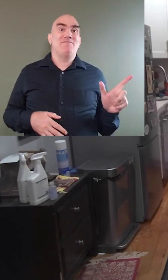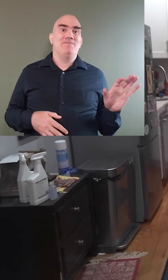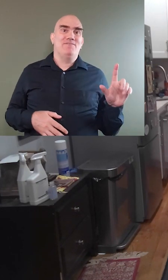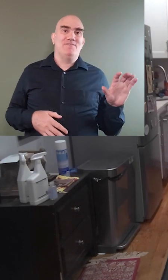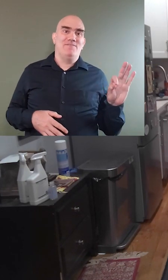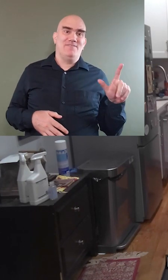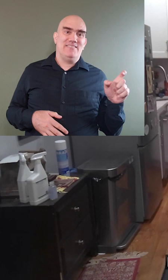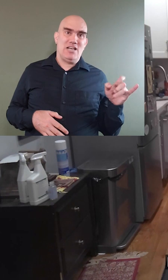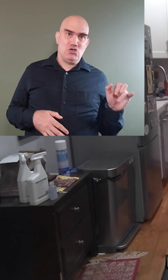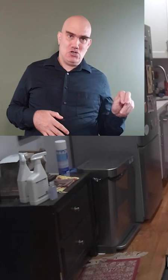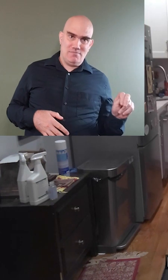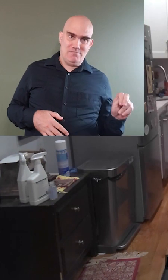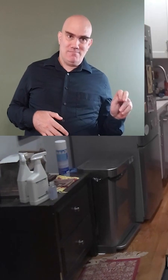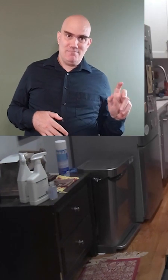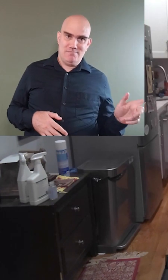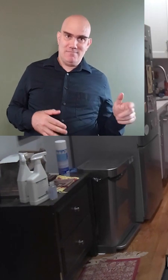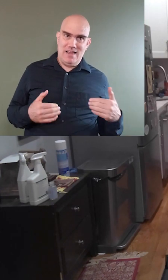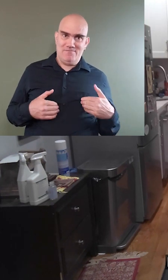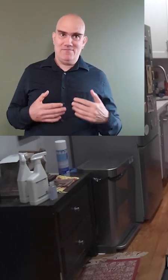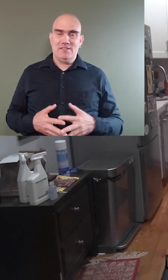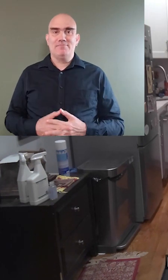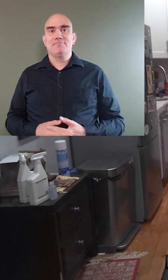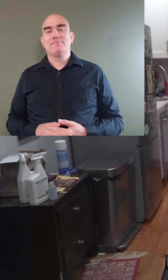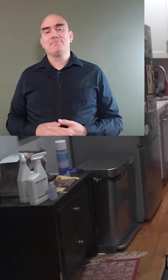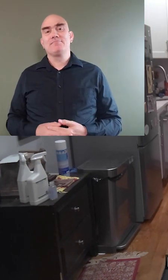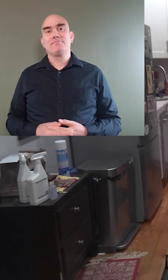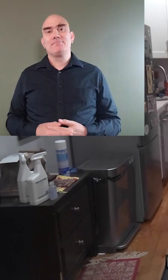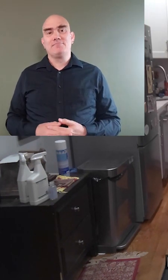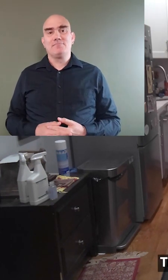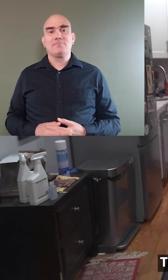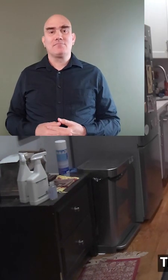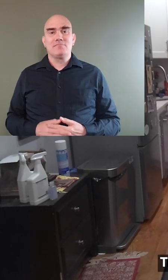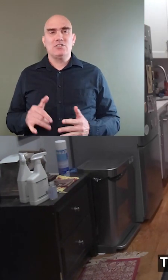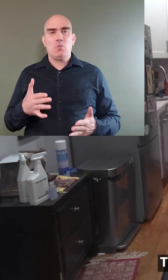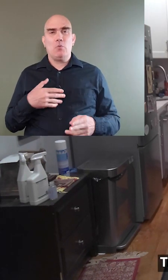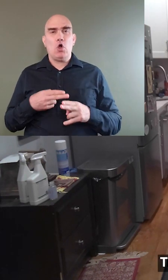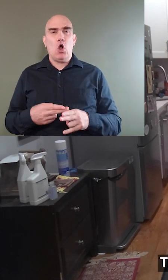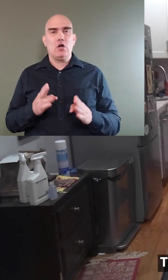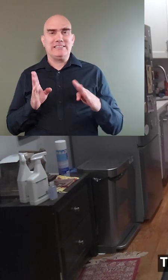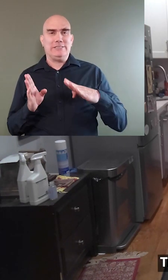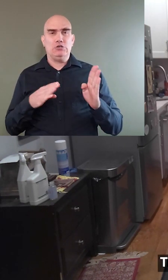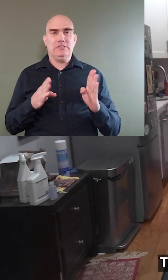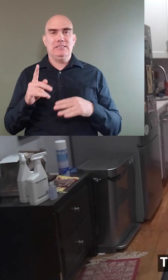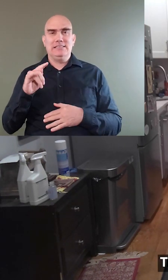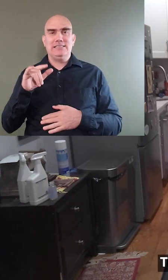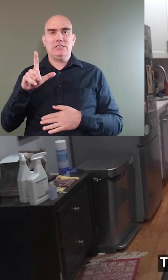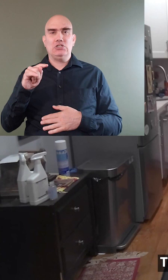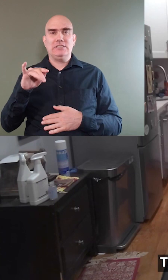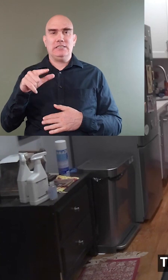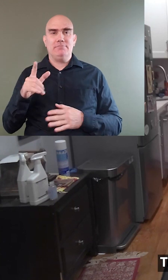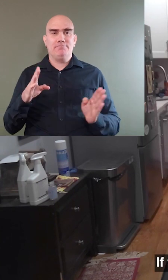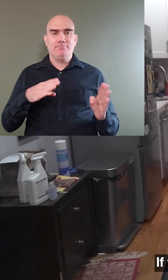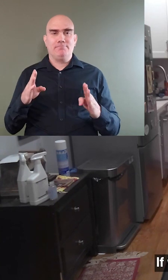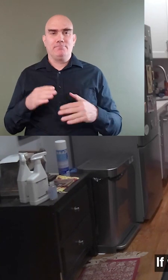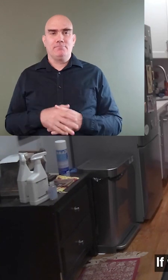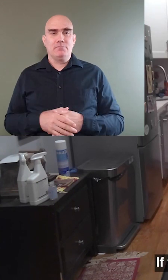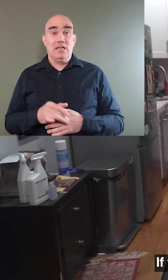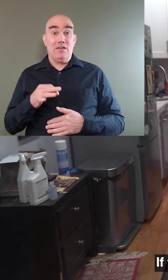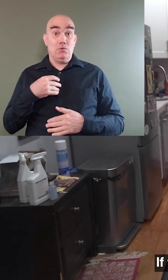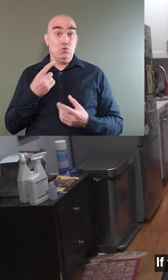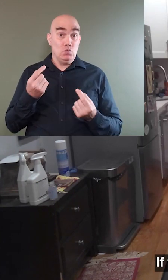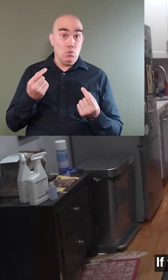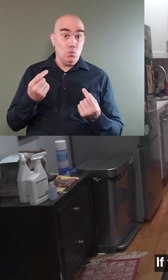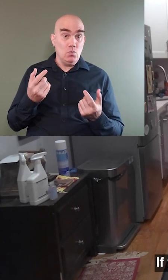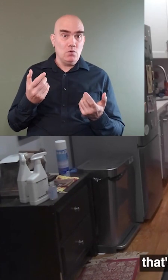right, lateral flexion to the left. That is what we call tilting. If we do